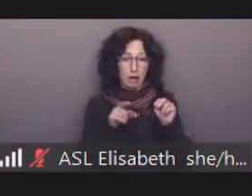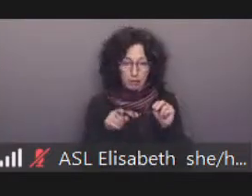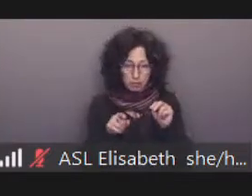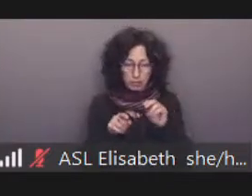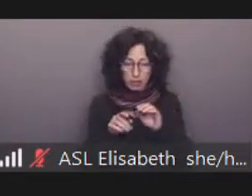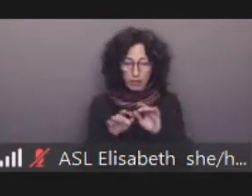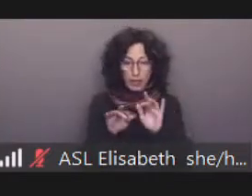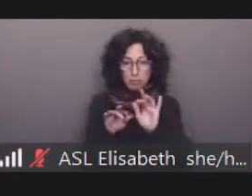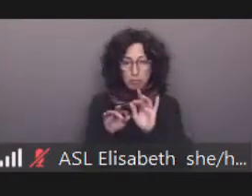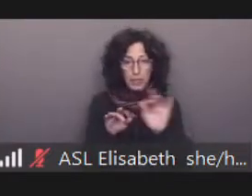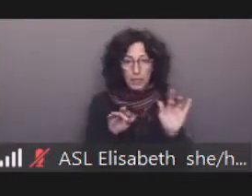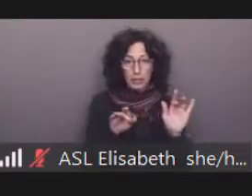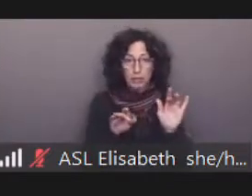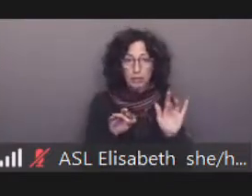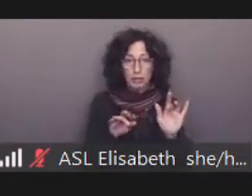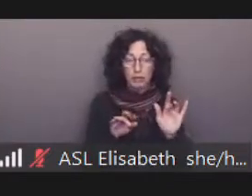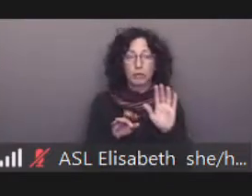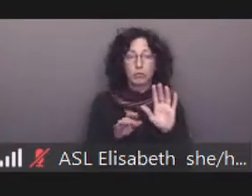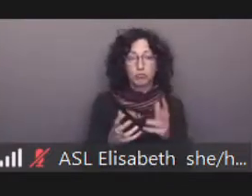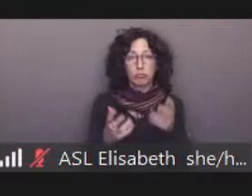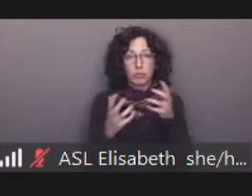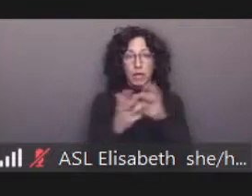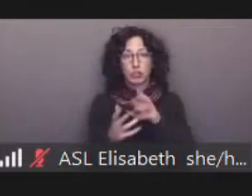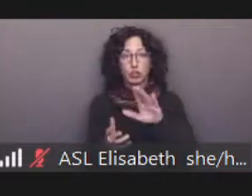that corresponds to your needs.